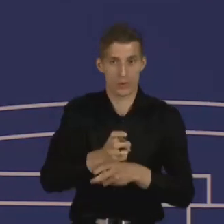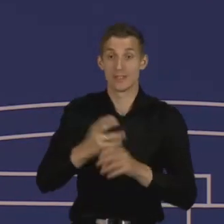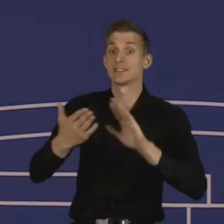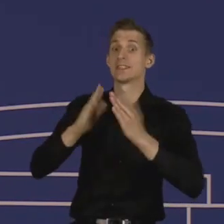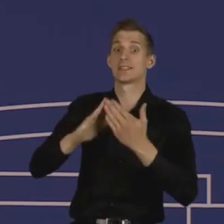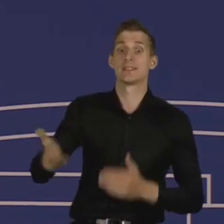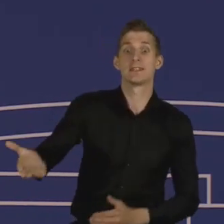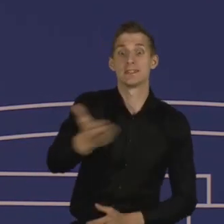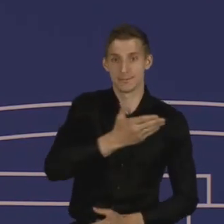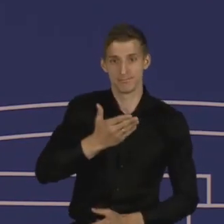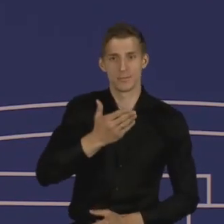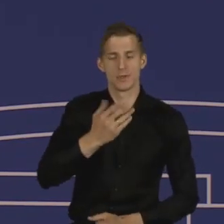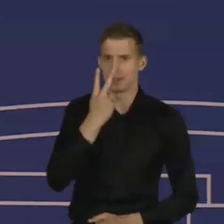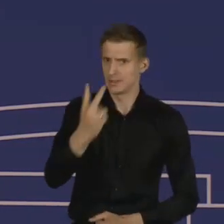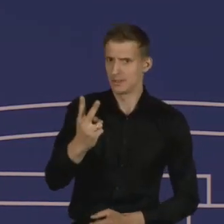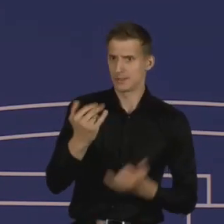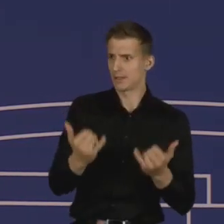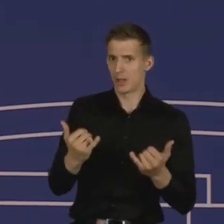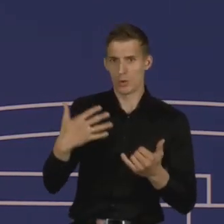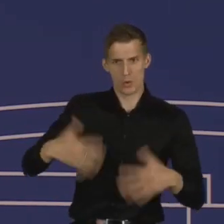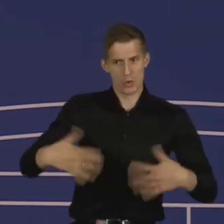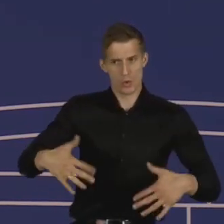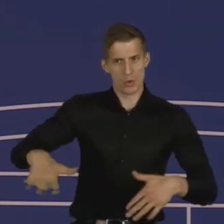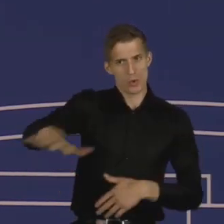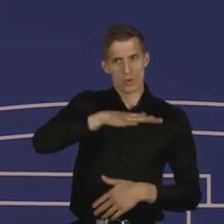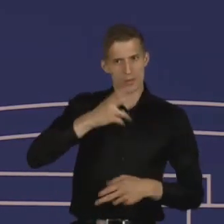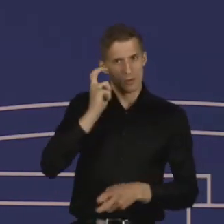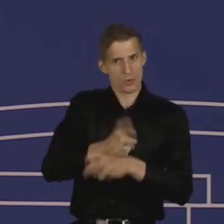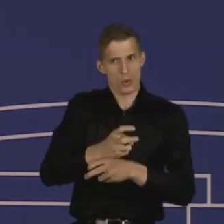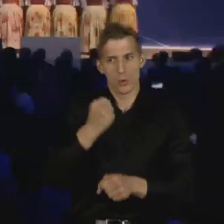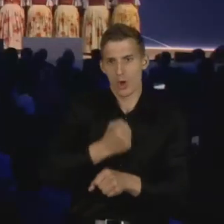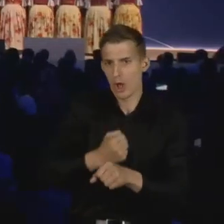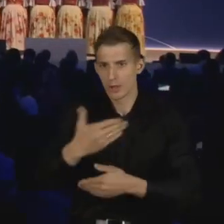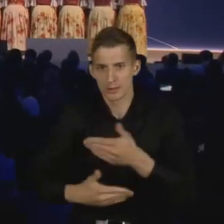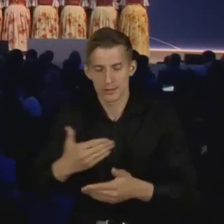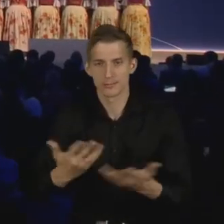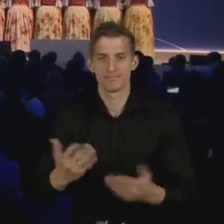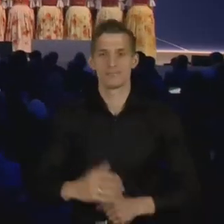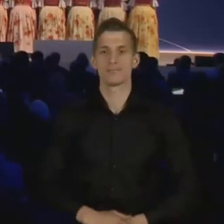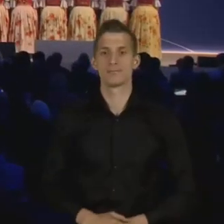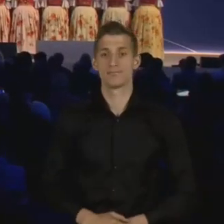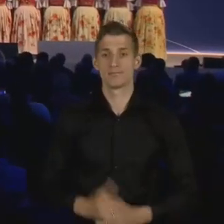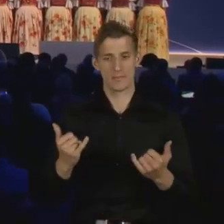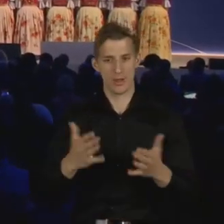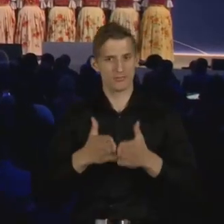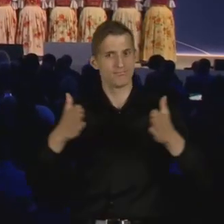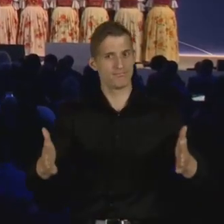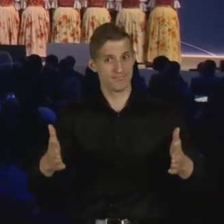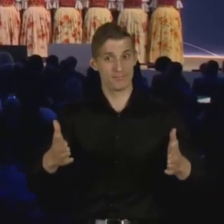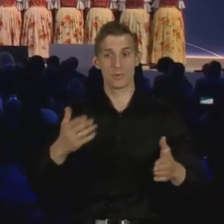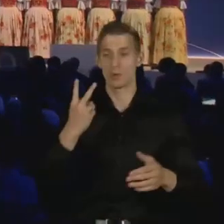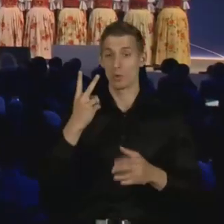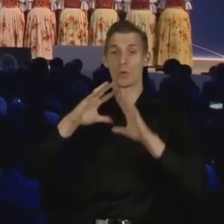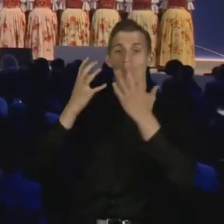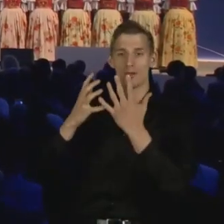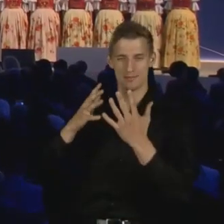World War through the difficult post-war period on the eastern side of the Iron Curtain. Let's get to